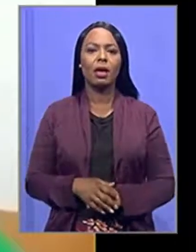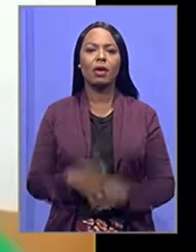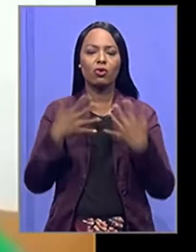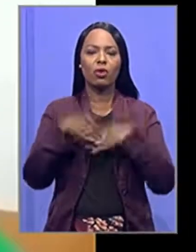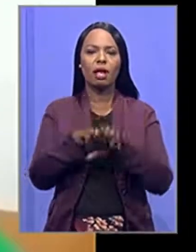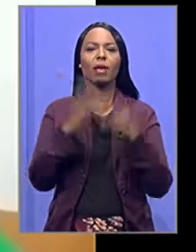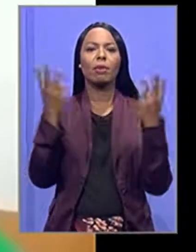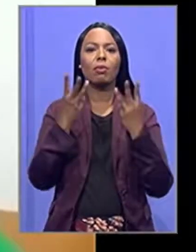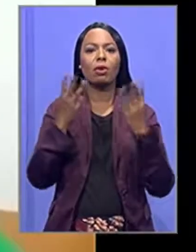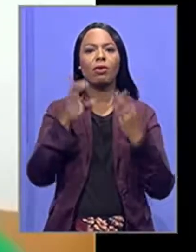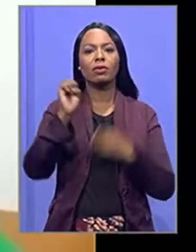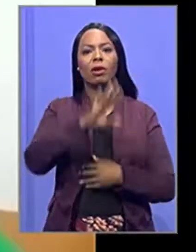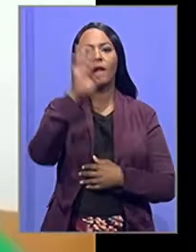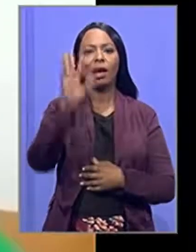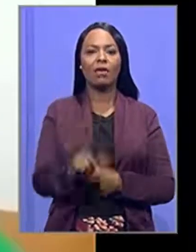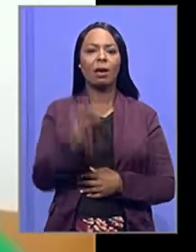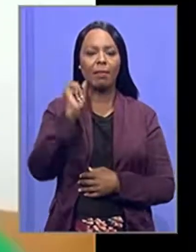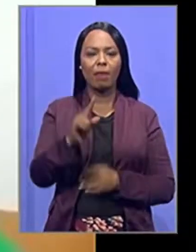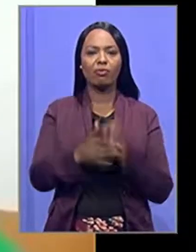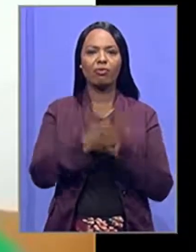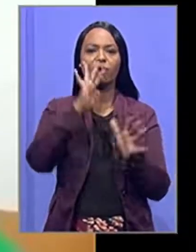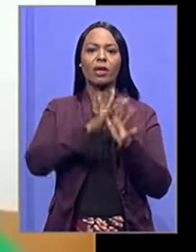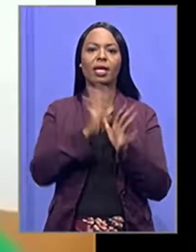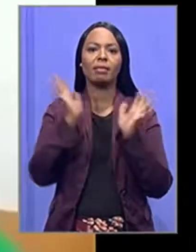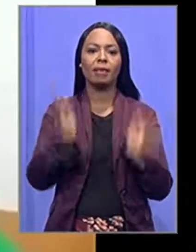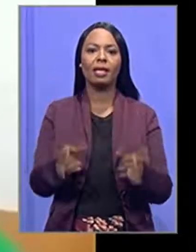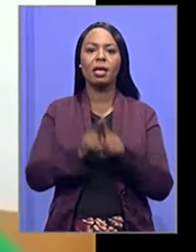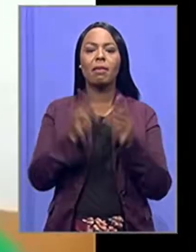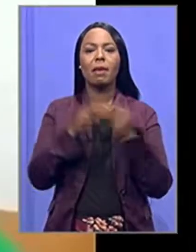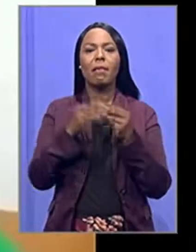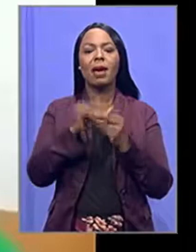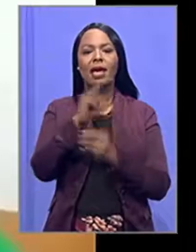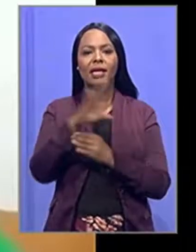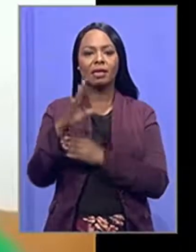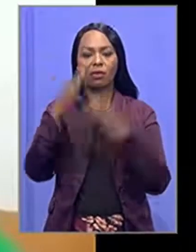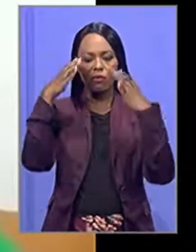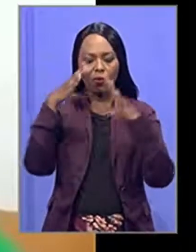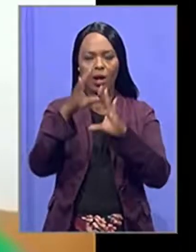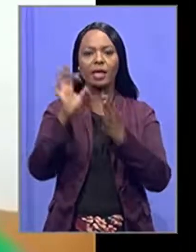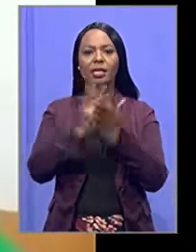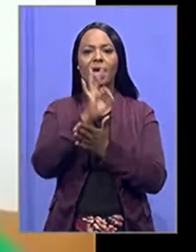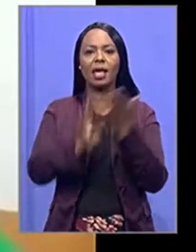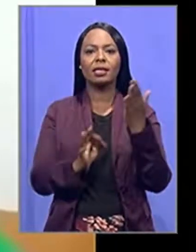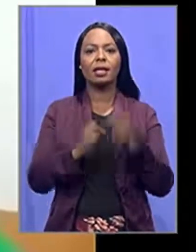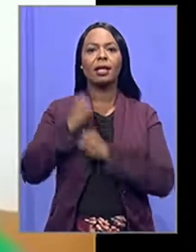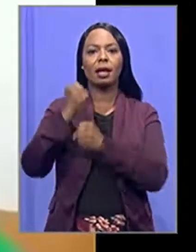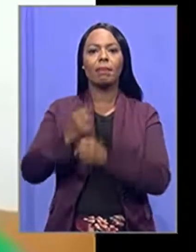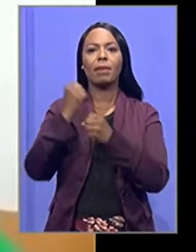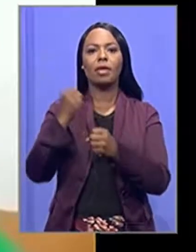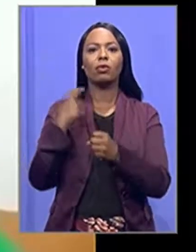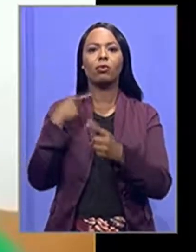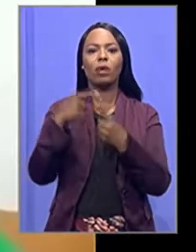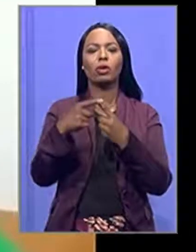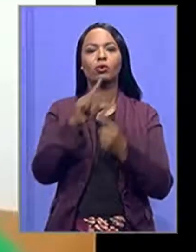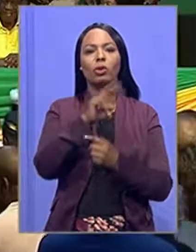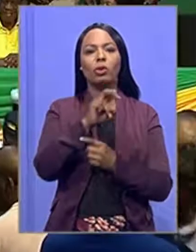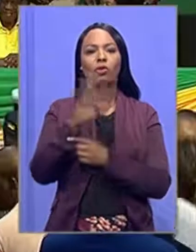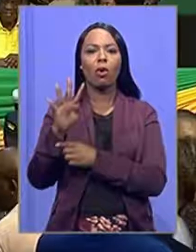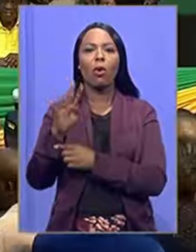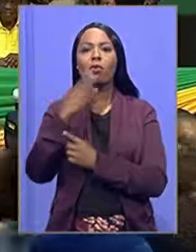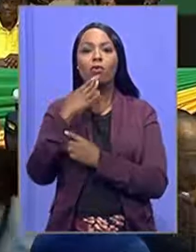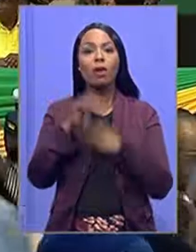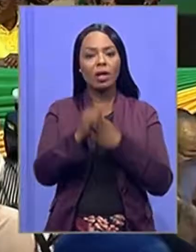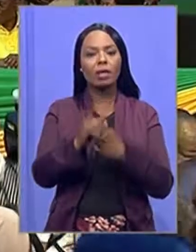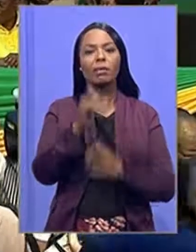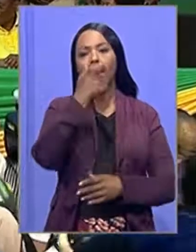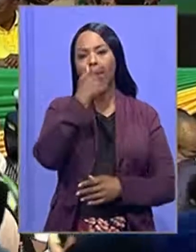South Africa, unite the members of the ANC, and focus on election campaign towards 2024 led by President Ramaphosa. Mongwe